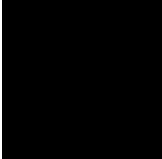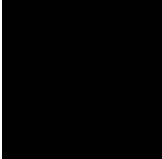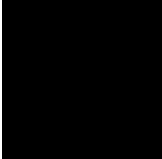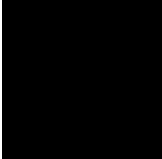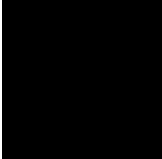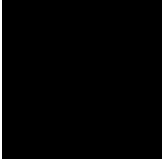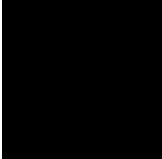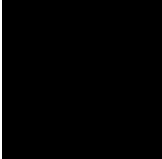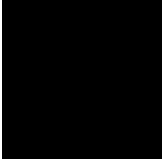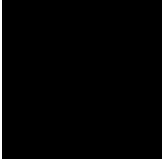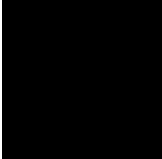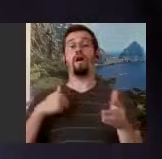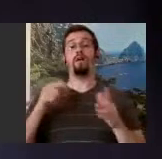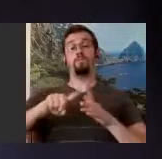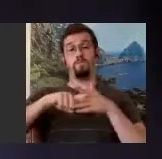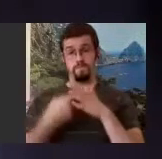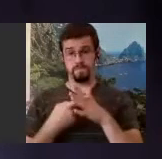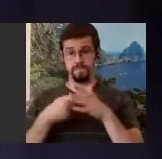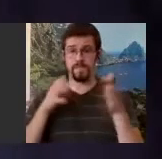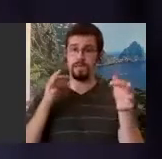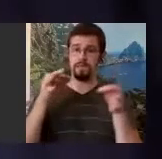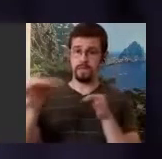So I'm going to begin by talking about